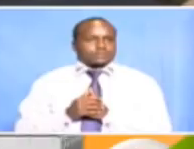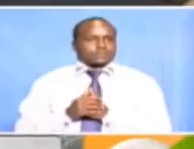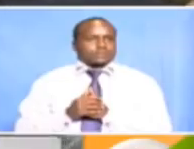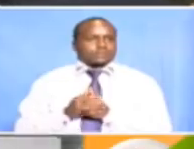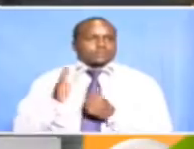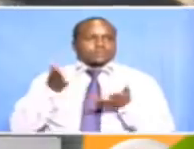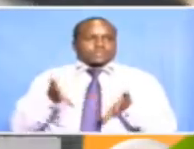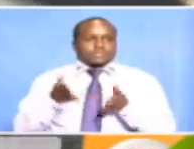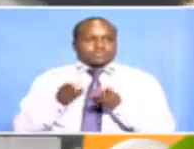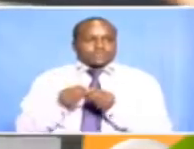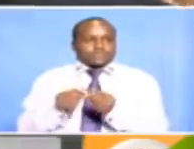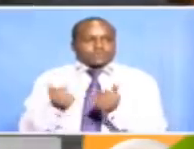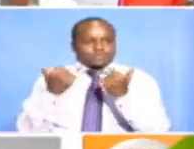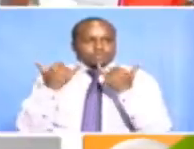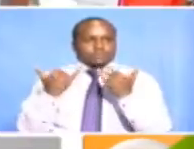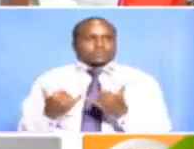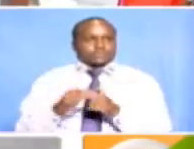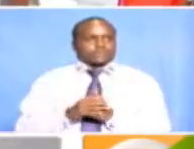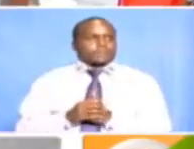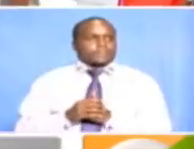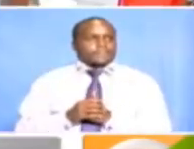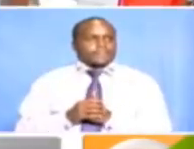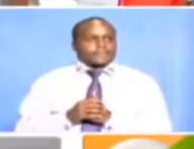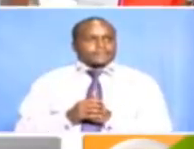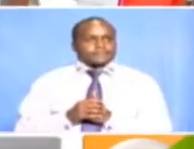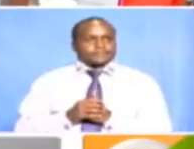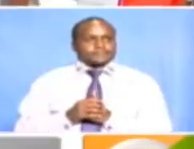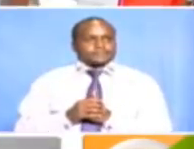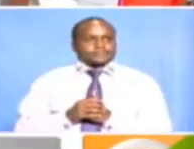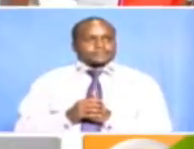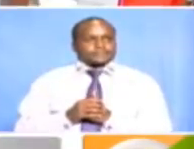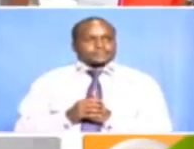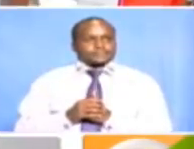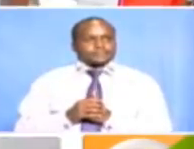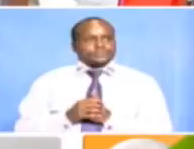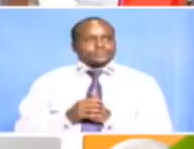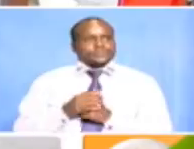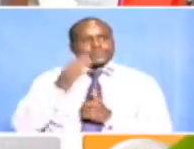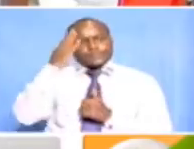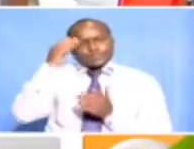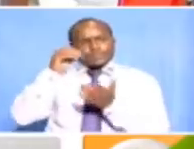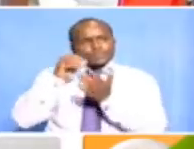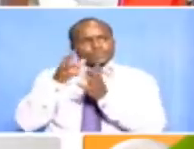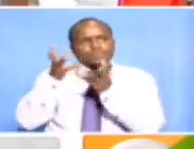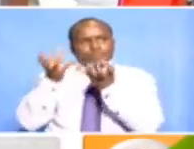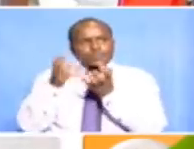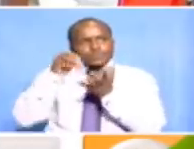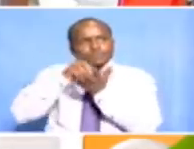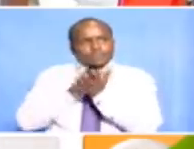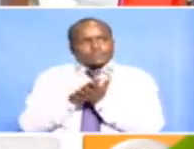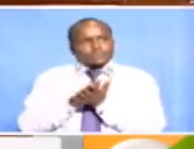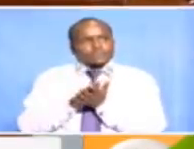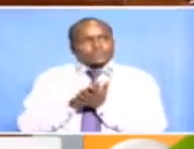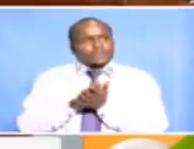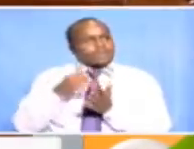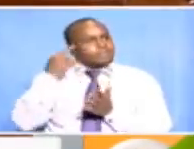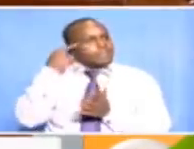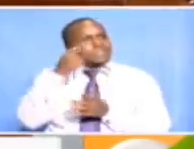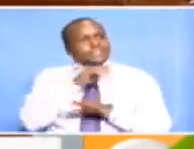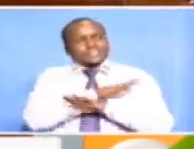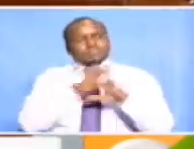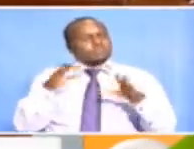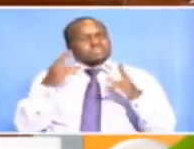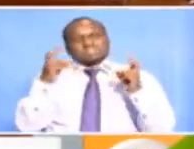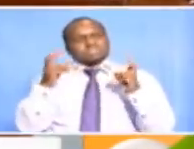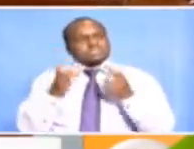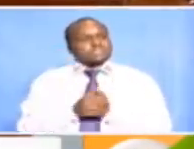Thank you, sir. Thank you very much, sir. So a lot of people ask, Governor, why do you keep recording people? I think, Jeff, these are non-issues. I think